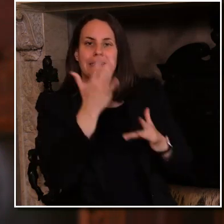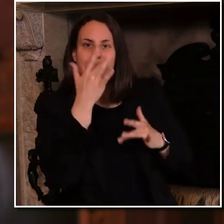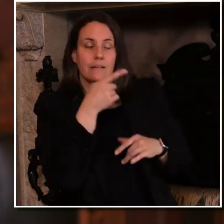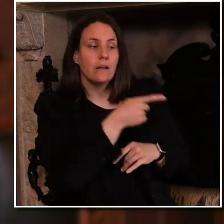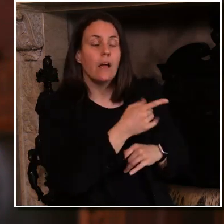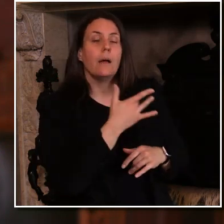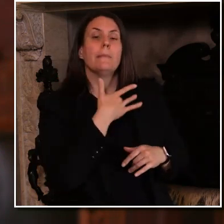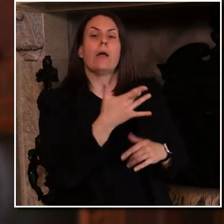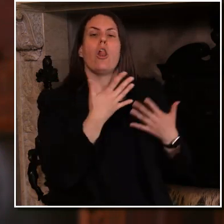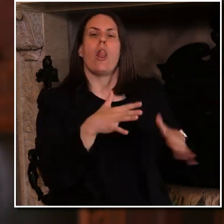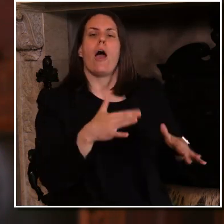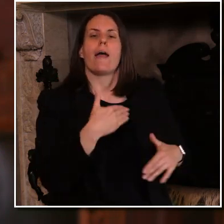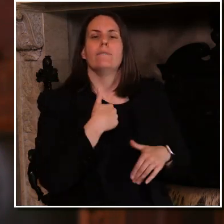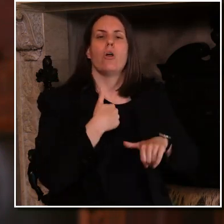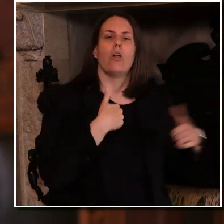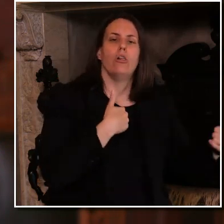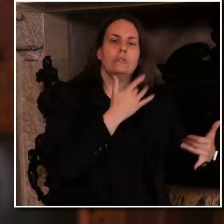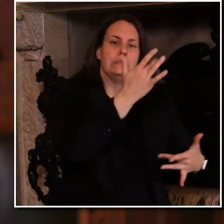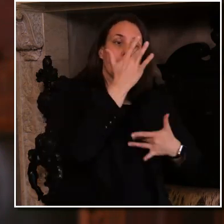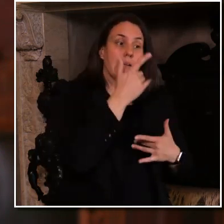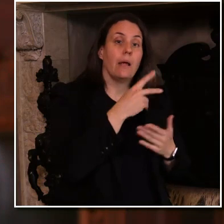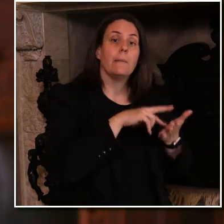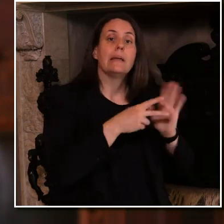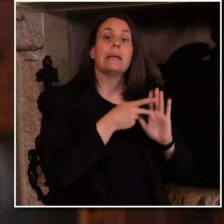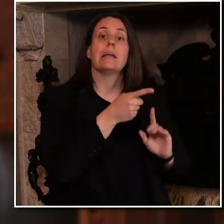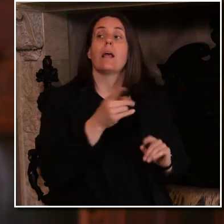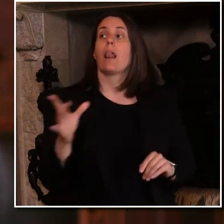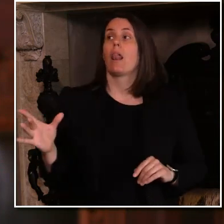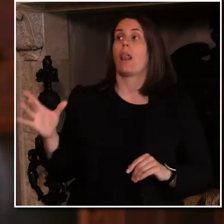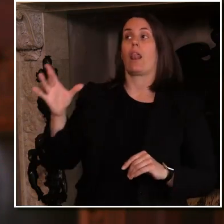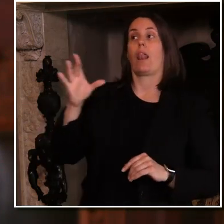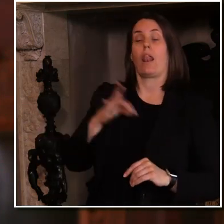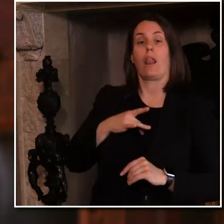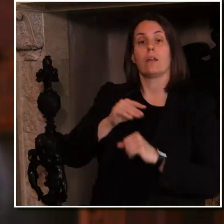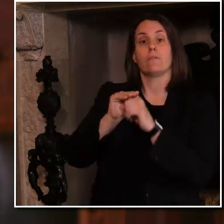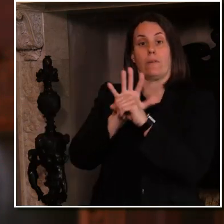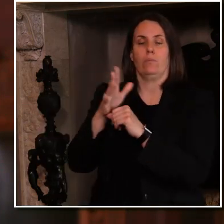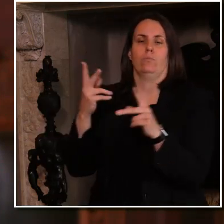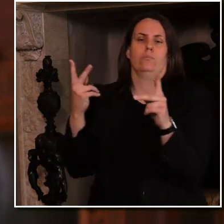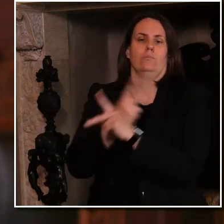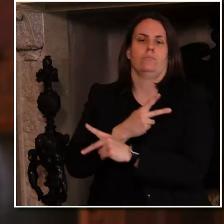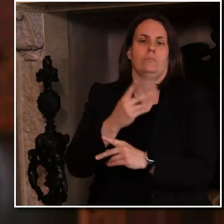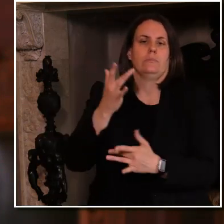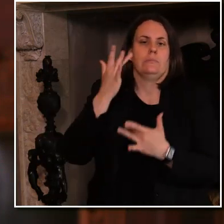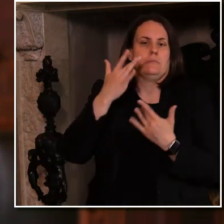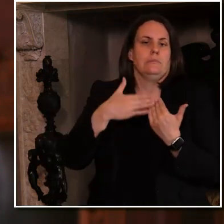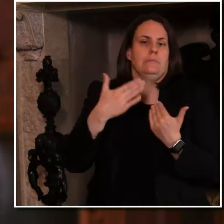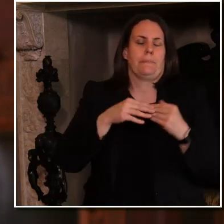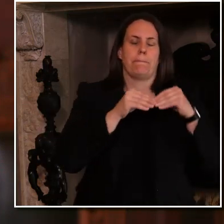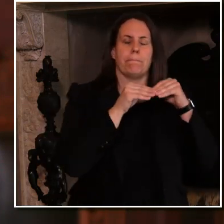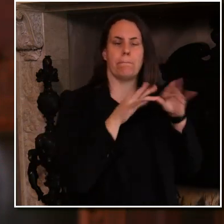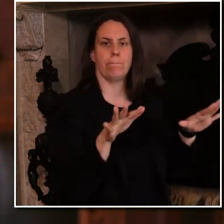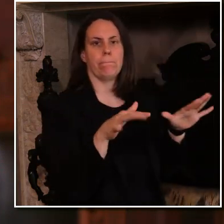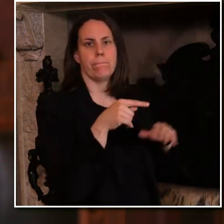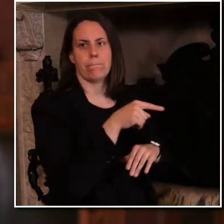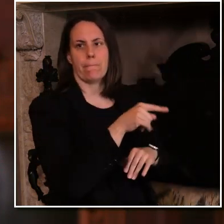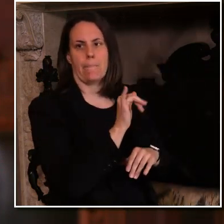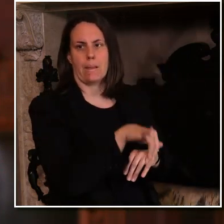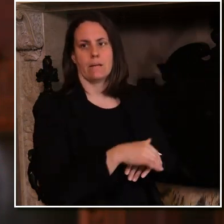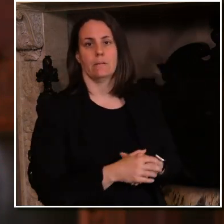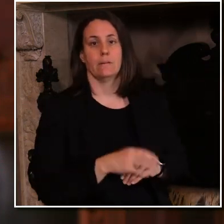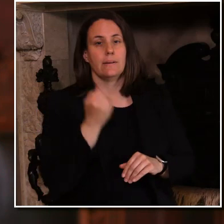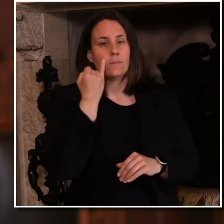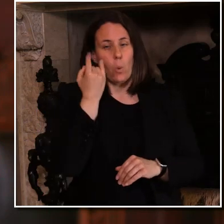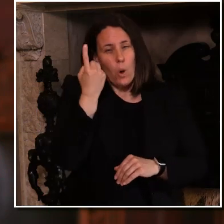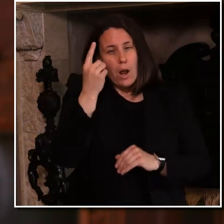severe disease. It is why one case is enough for us to wrap around that facility to make sure we are